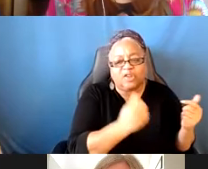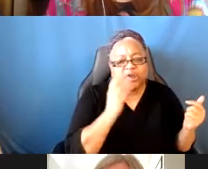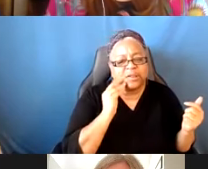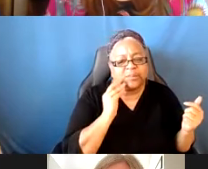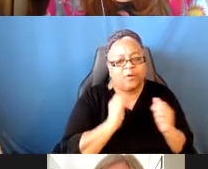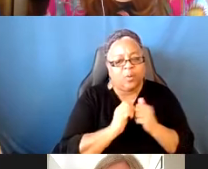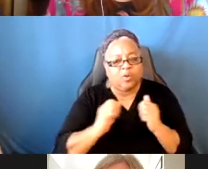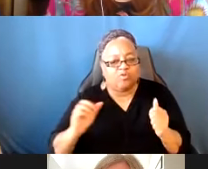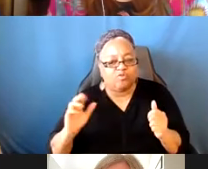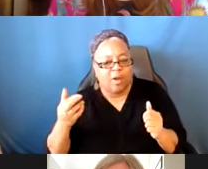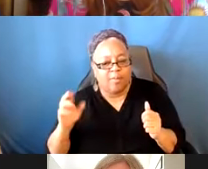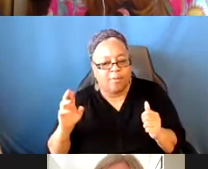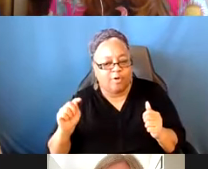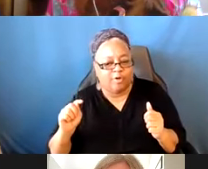things.